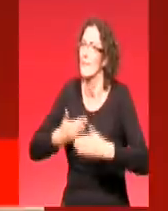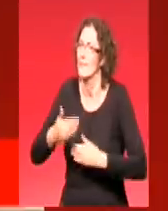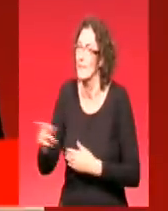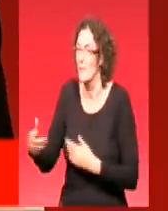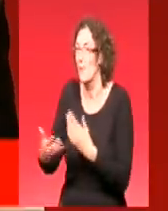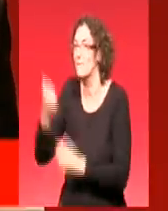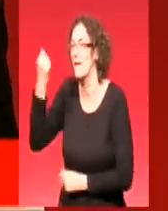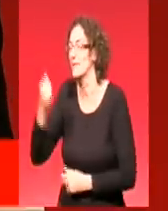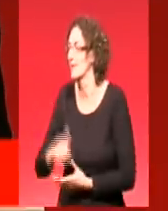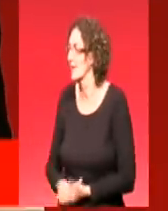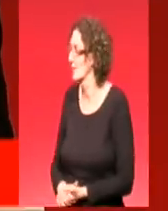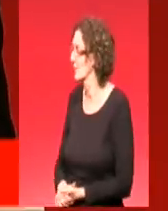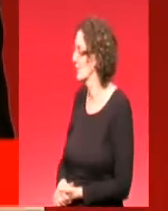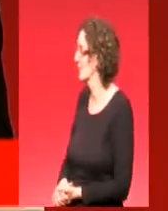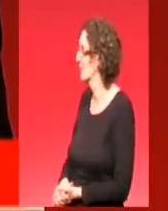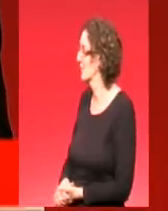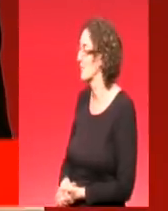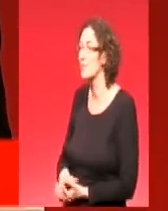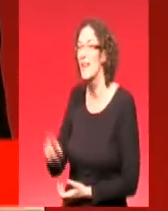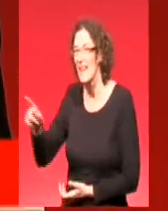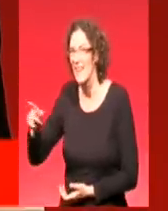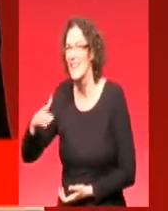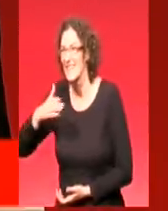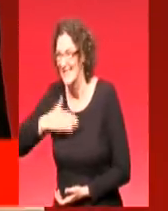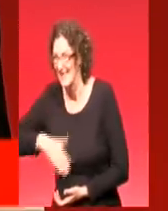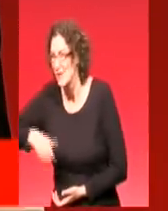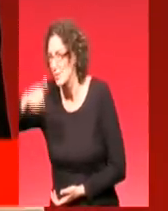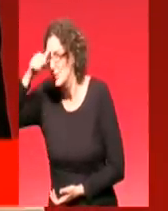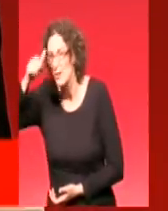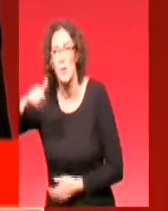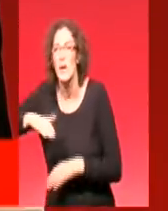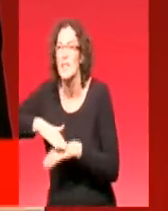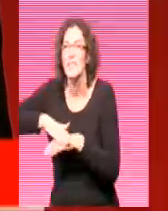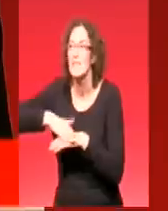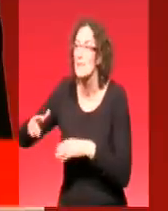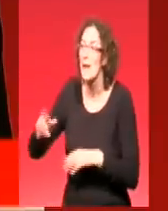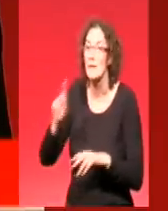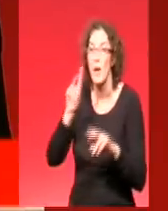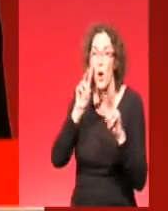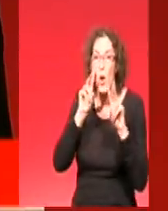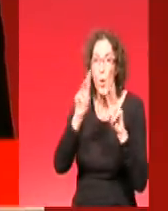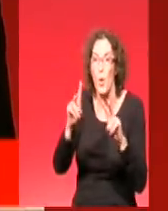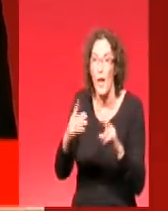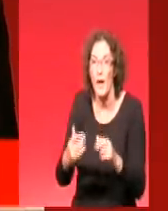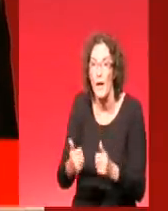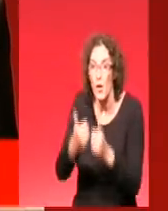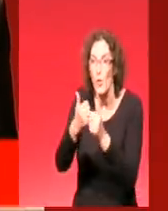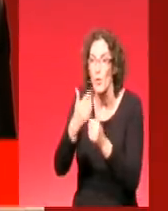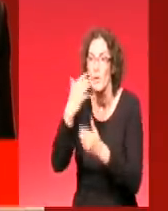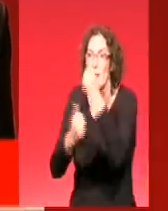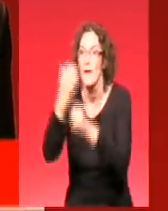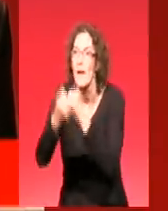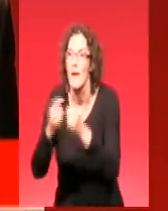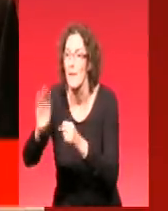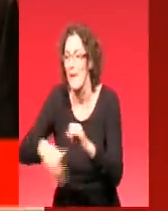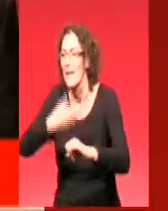As a keen ballroom fan, he should know that even the niftiest dancer can't face both ways at once. To